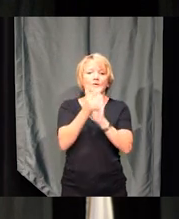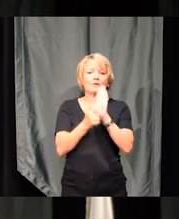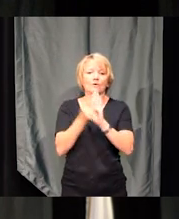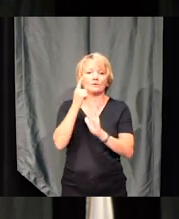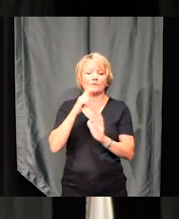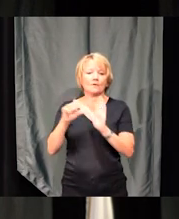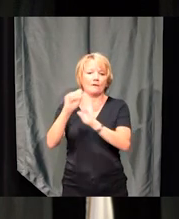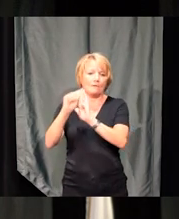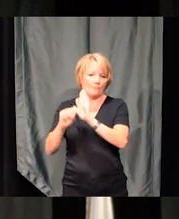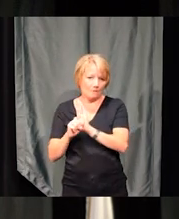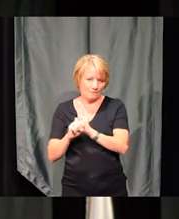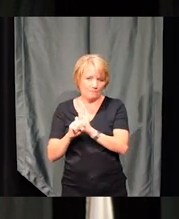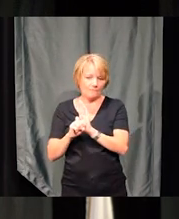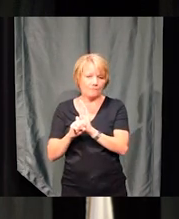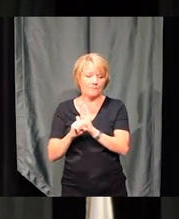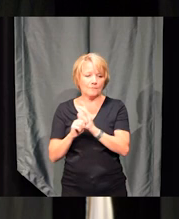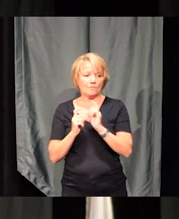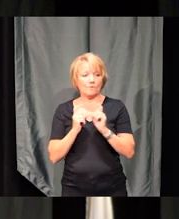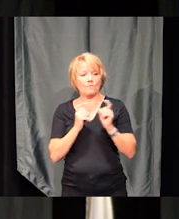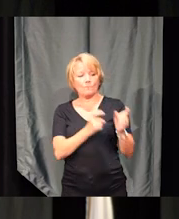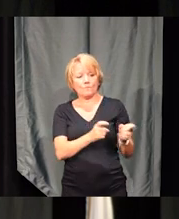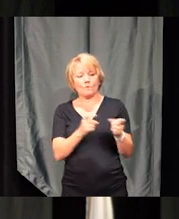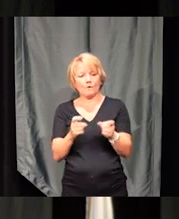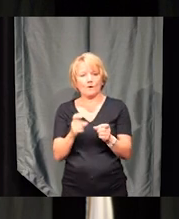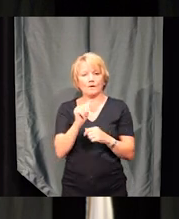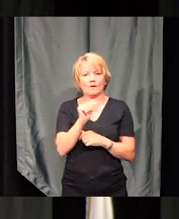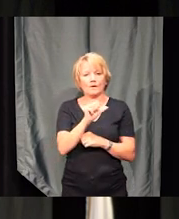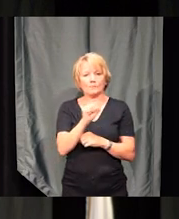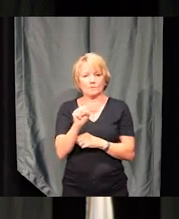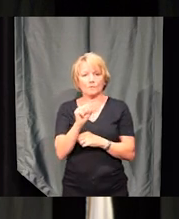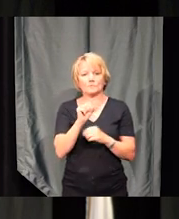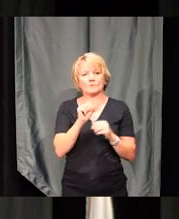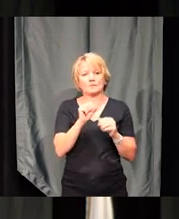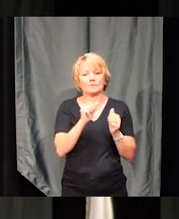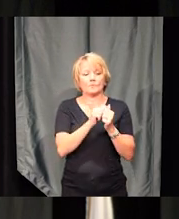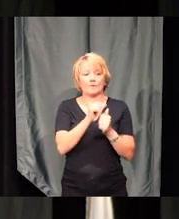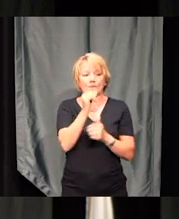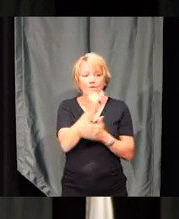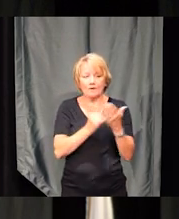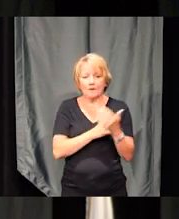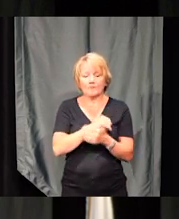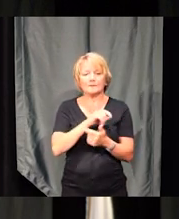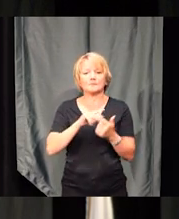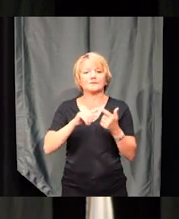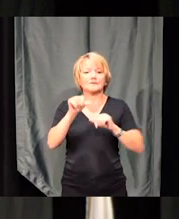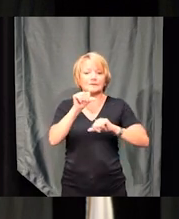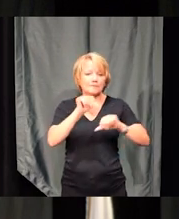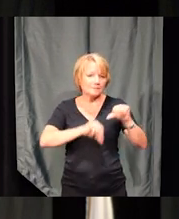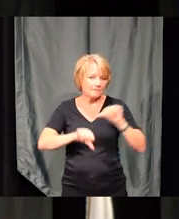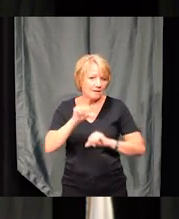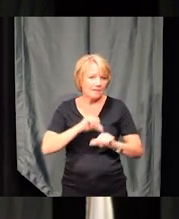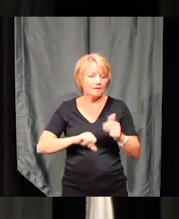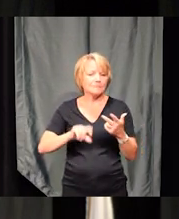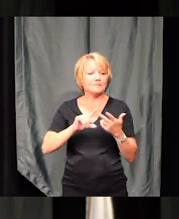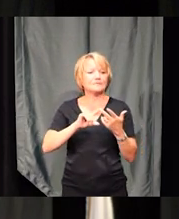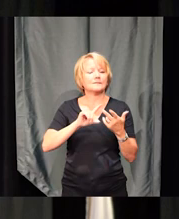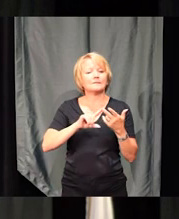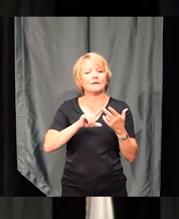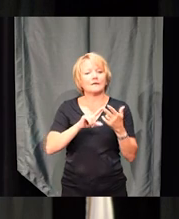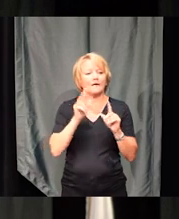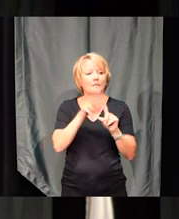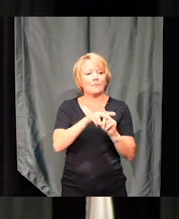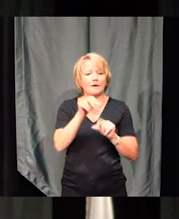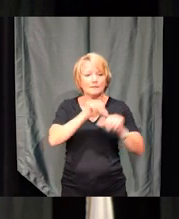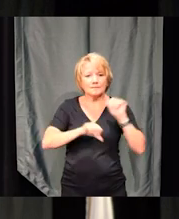Commonwealth, to award the Associate in Arts, Associate in Science, Associate in Applied